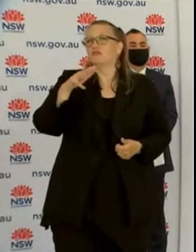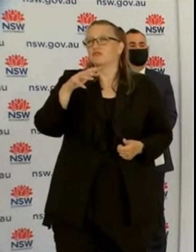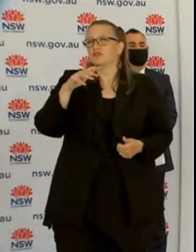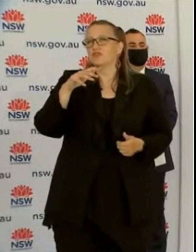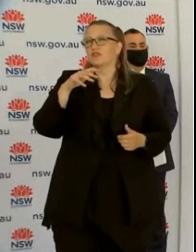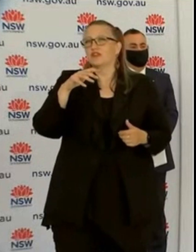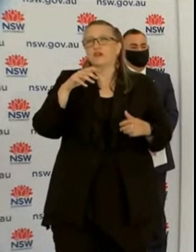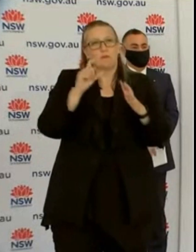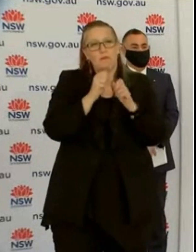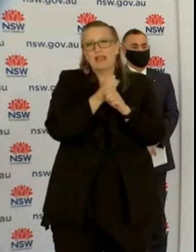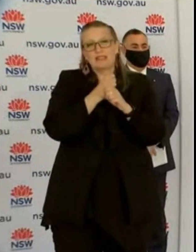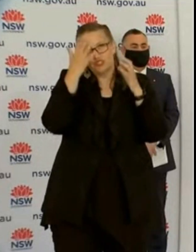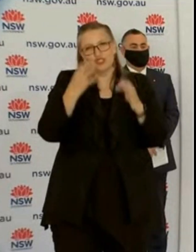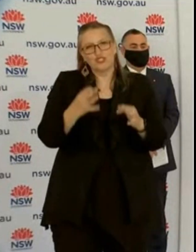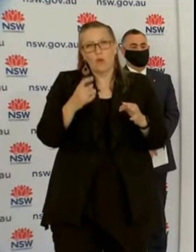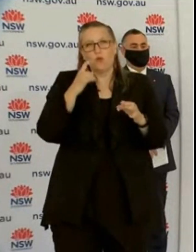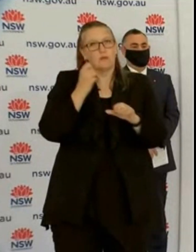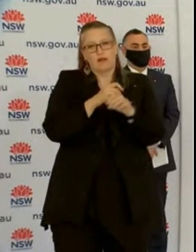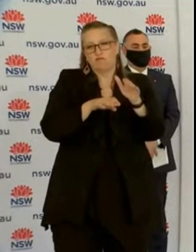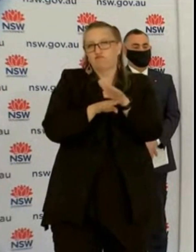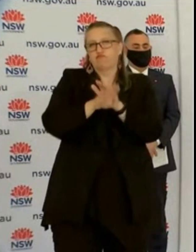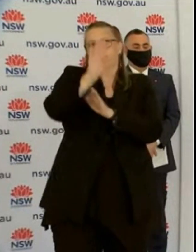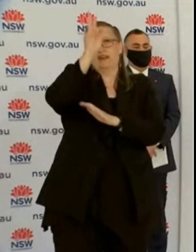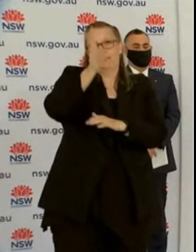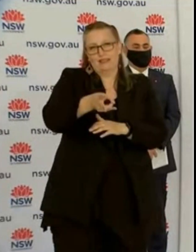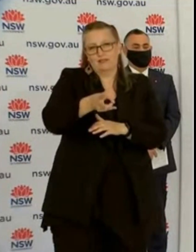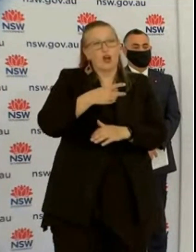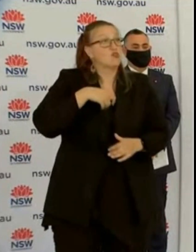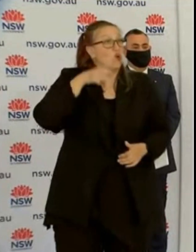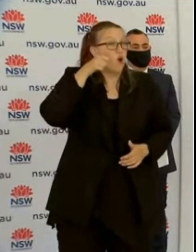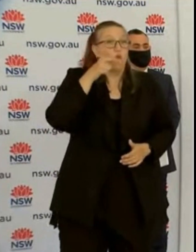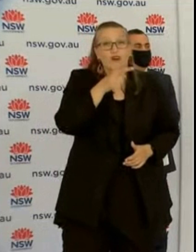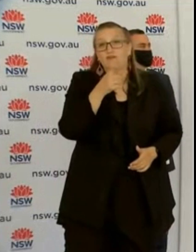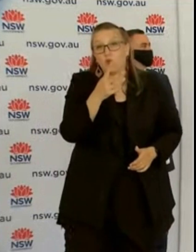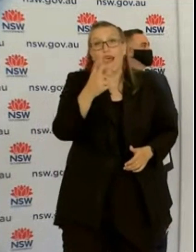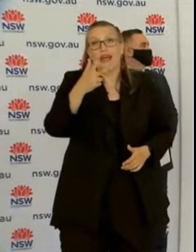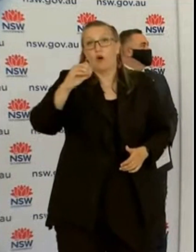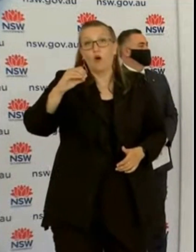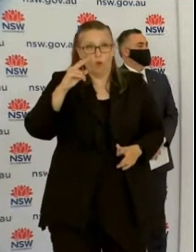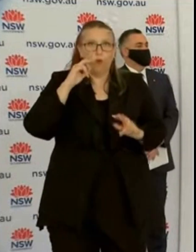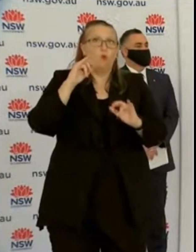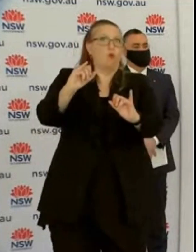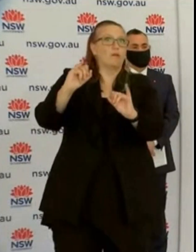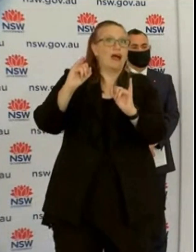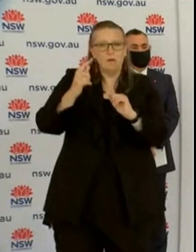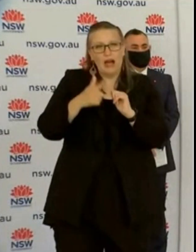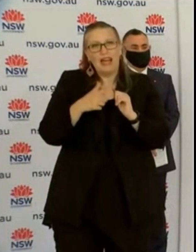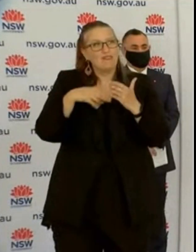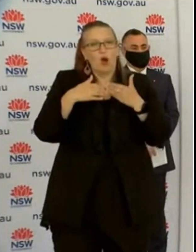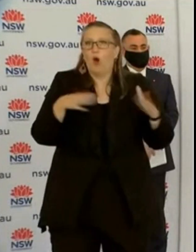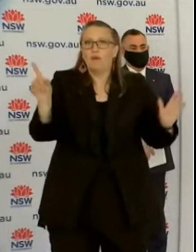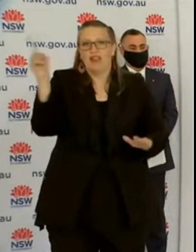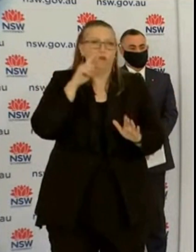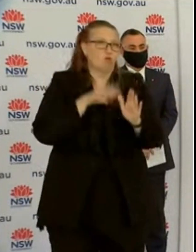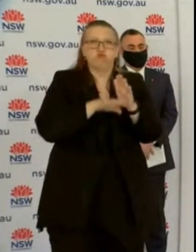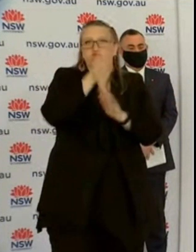skyrocketing of cases. So we've done very well in keeping the case numbers where they are, even though they're very high. But as I've said, what is really important is keeping our eye focused on